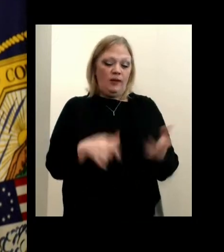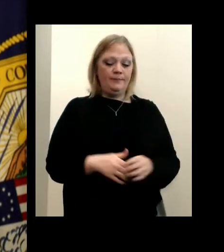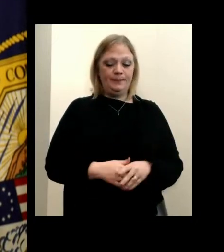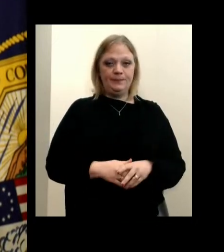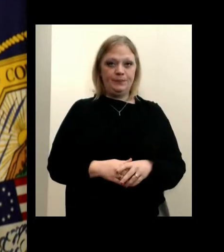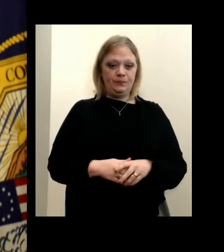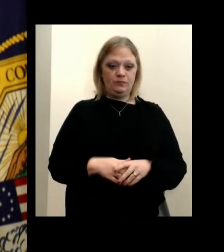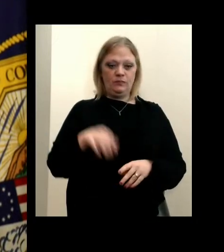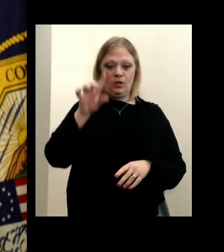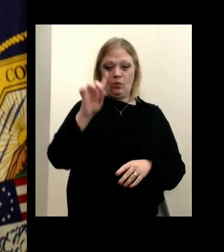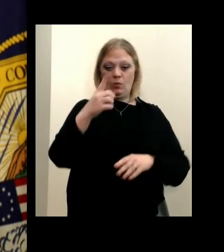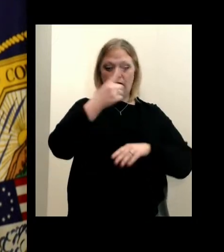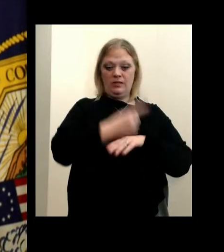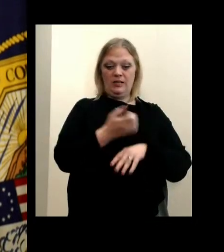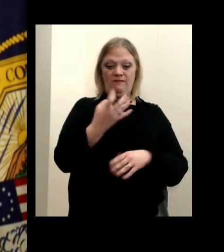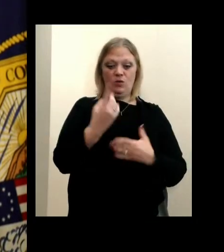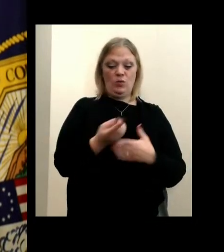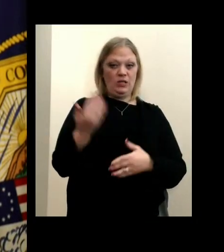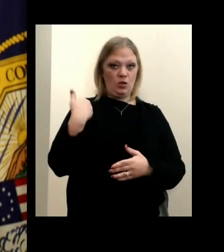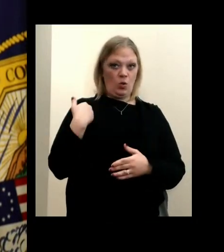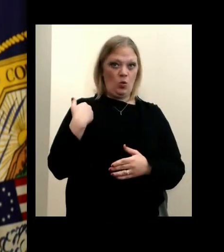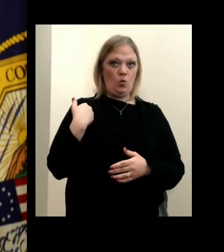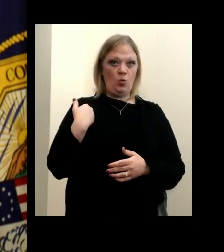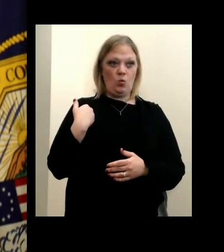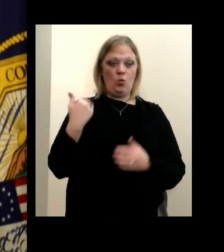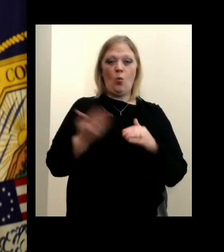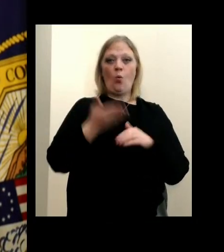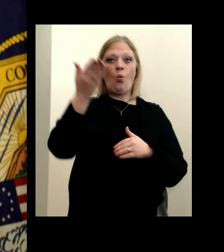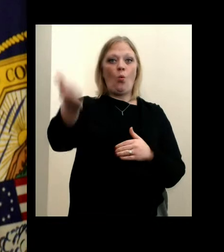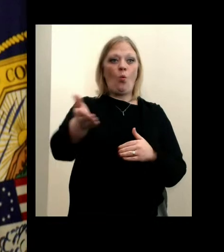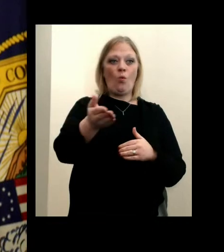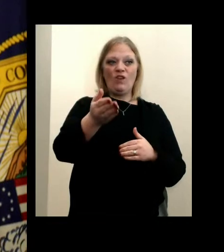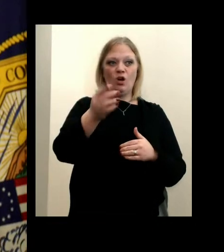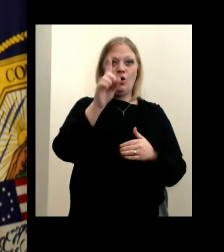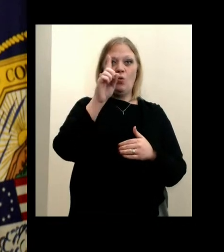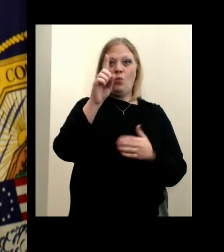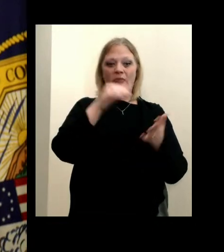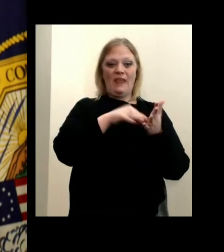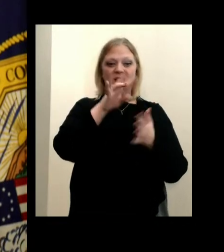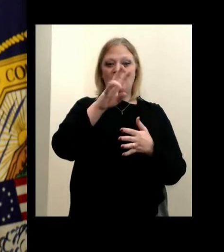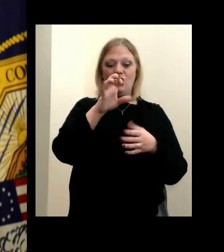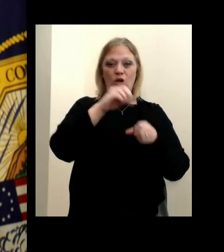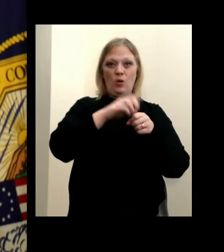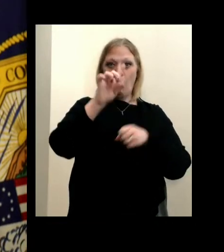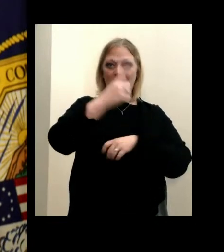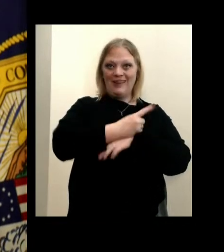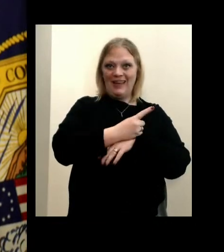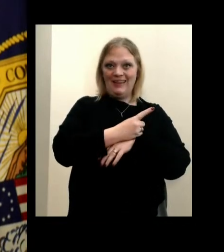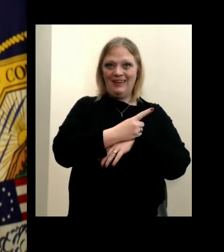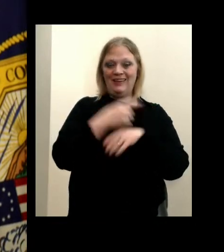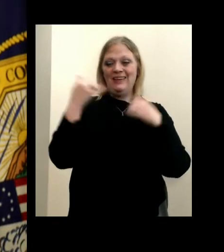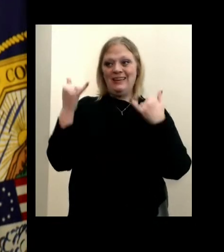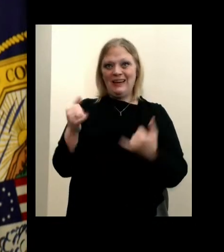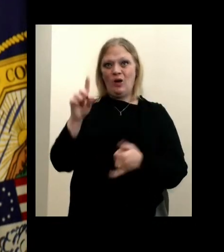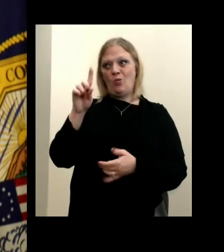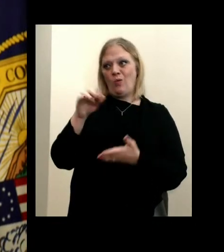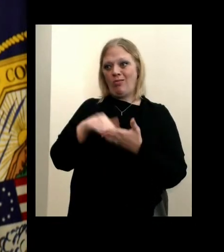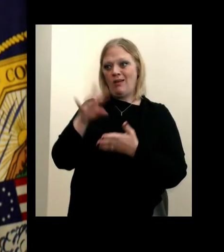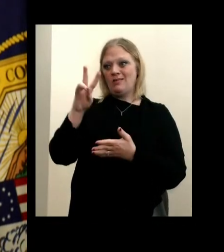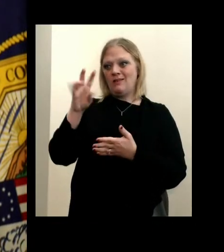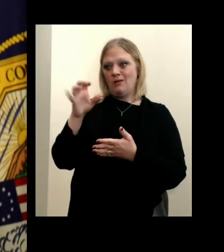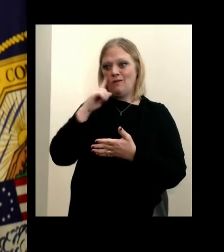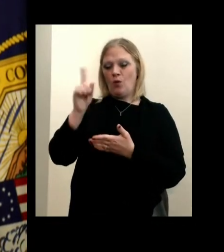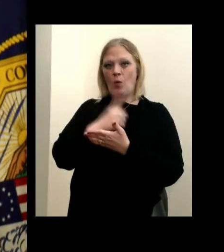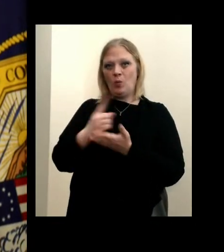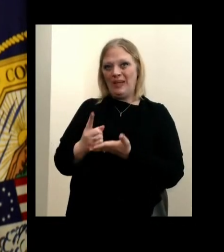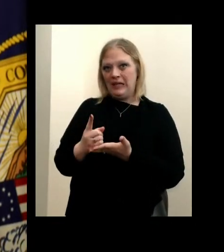one day a couple weeks ago, we did more than 1,700 doses in a day. We're only getting 1,700 doses for the whole week.